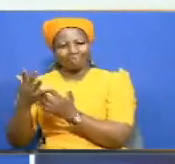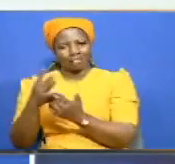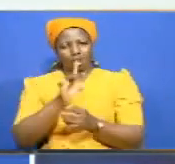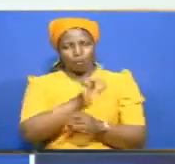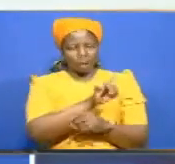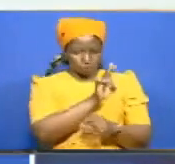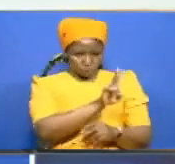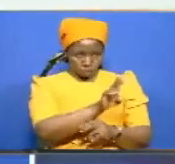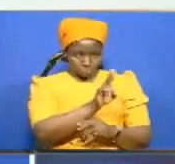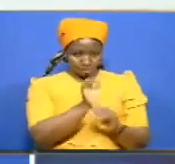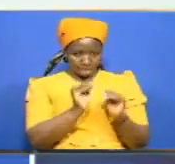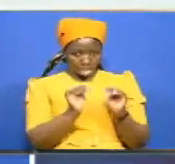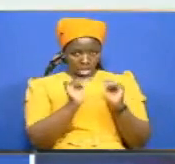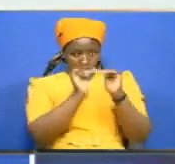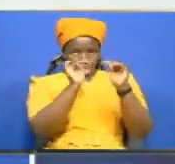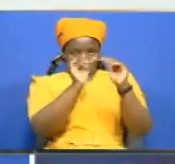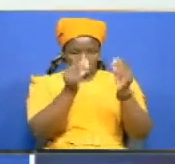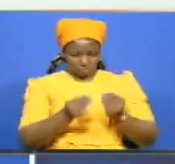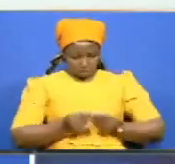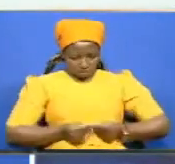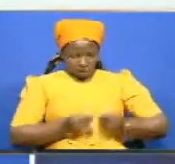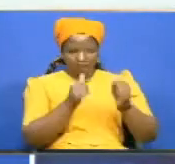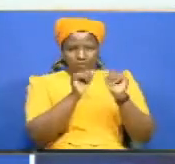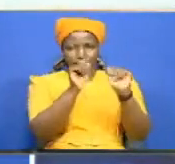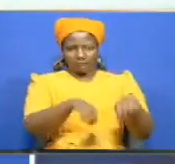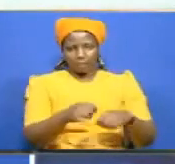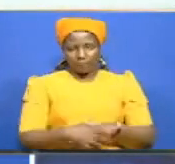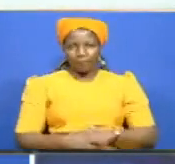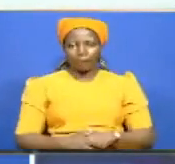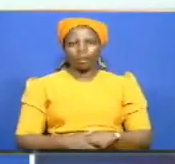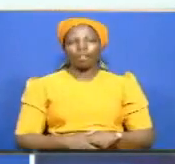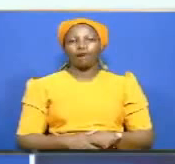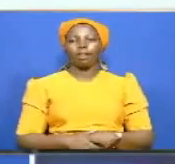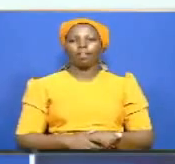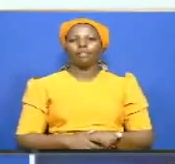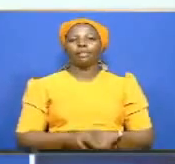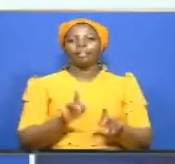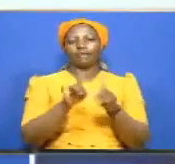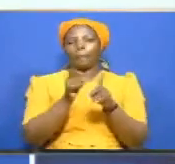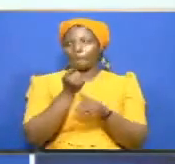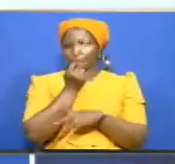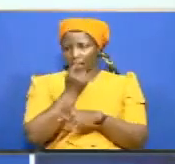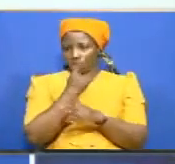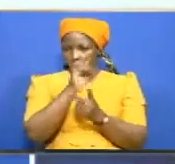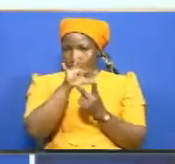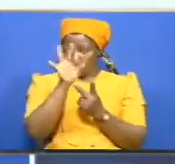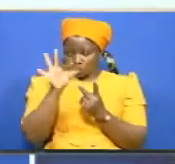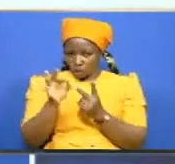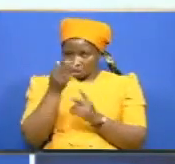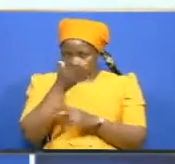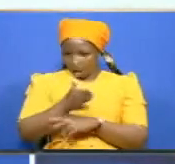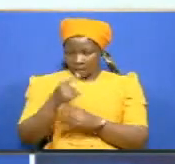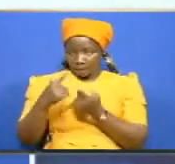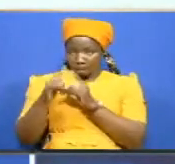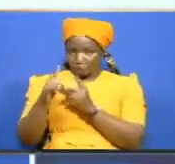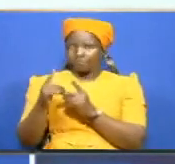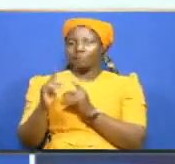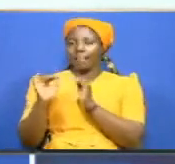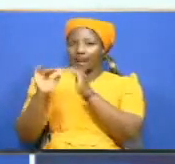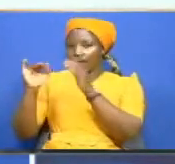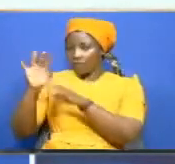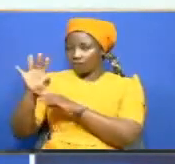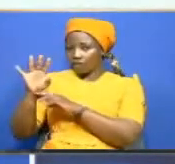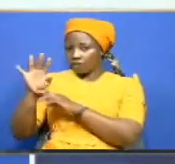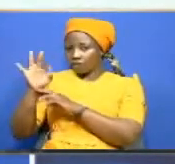2 is really curable, and the treatment options are there. While in stage 3 and 4, then